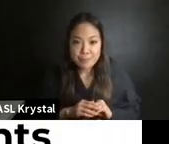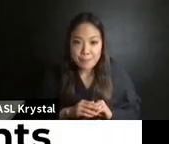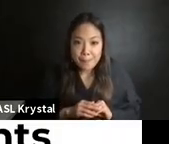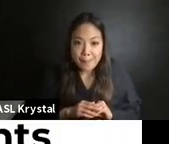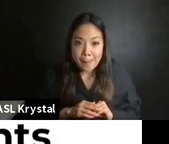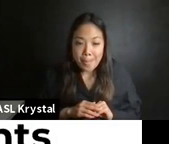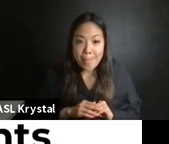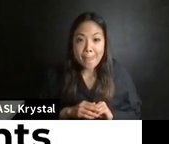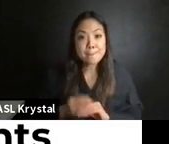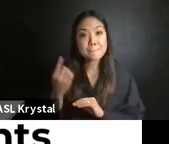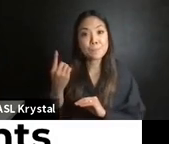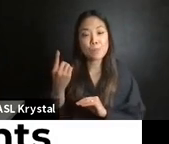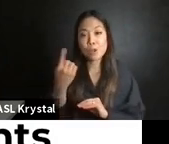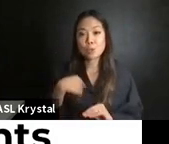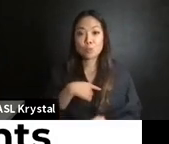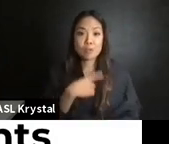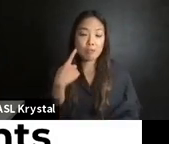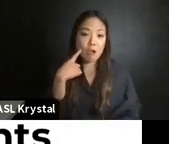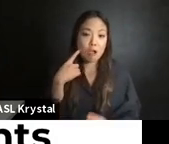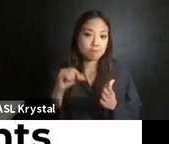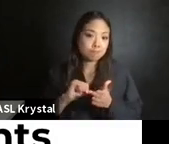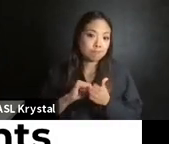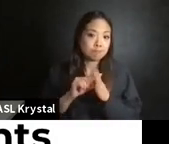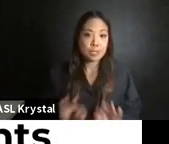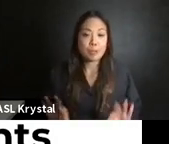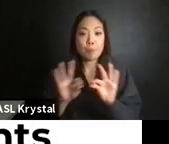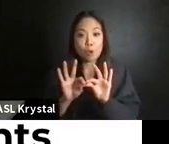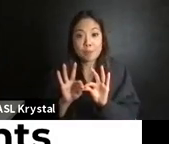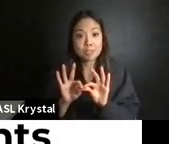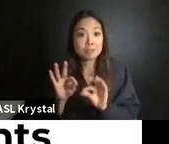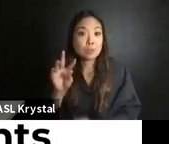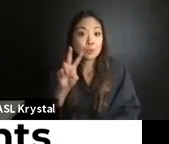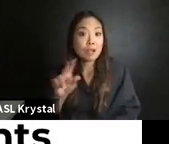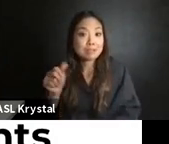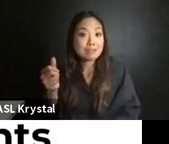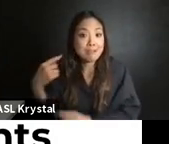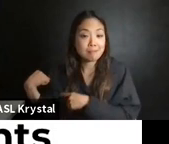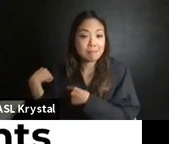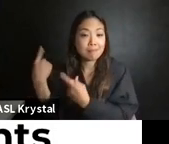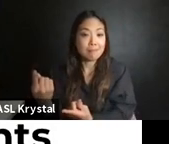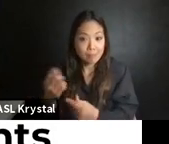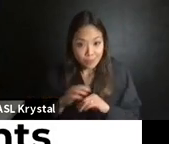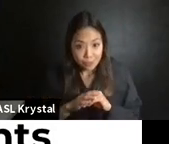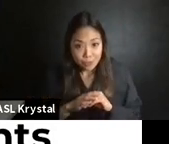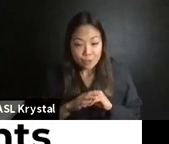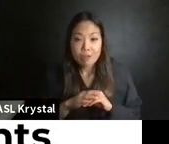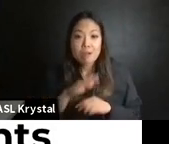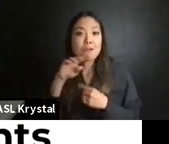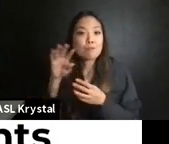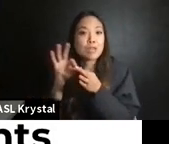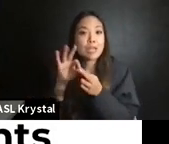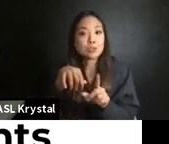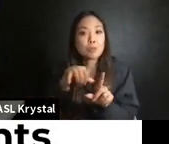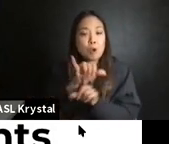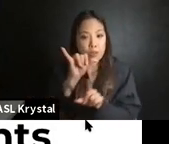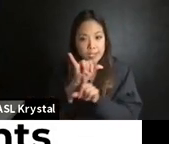um one of the things that we felt was very important is in since 2010 the statement of bullying has been in